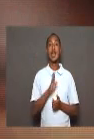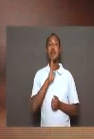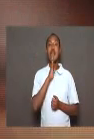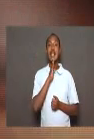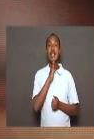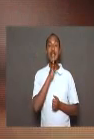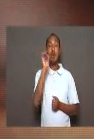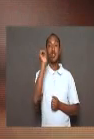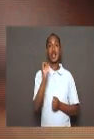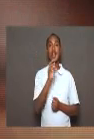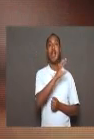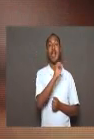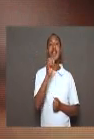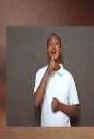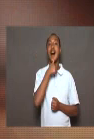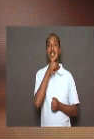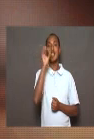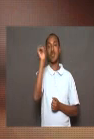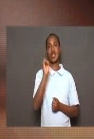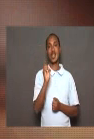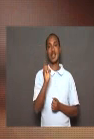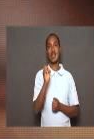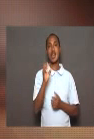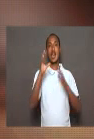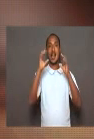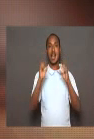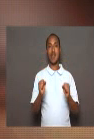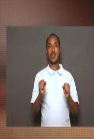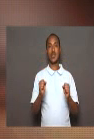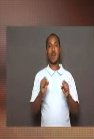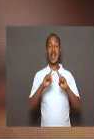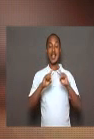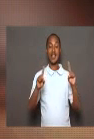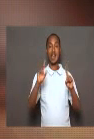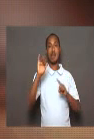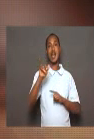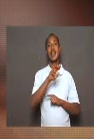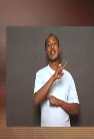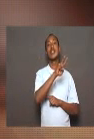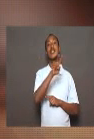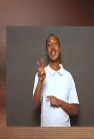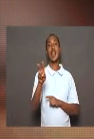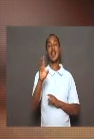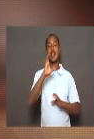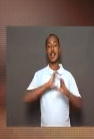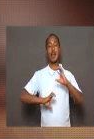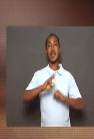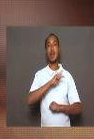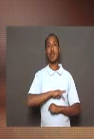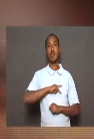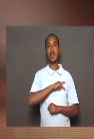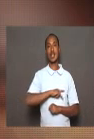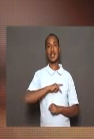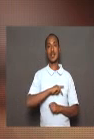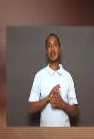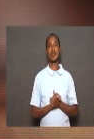Basic oxides and acidic oxides can also be identified by their chemical